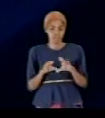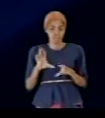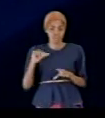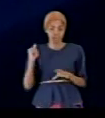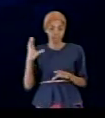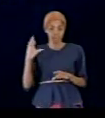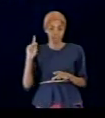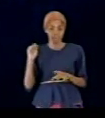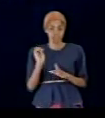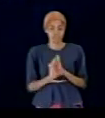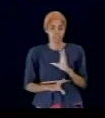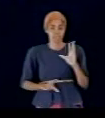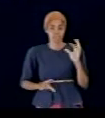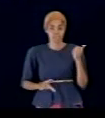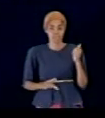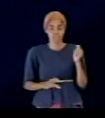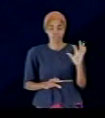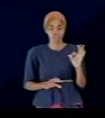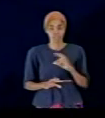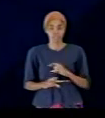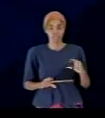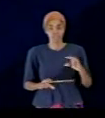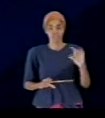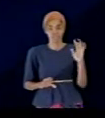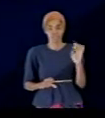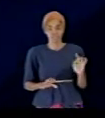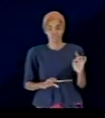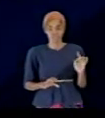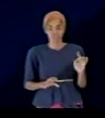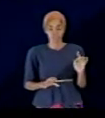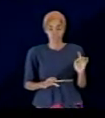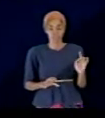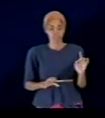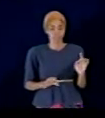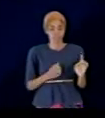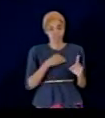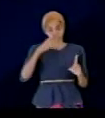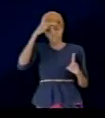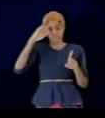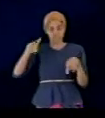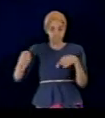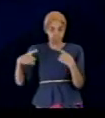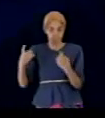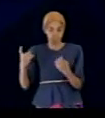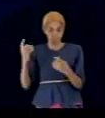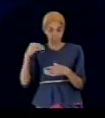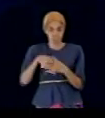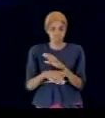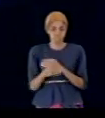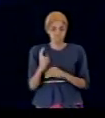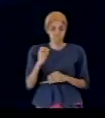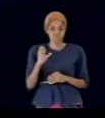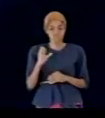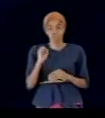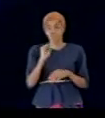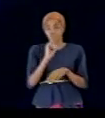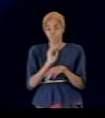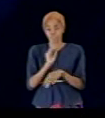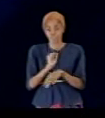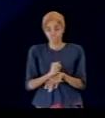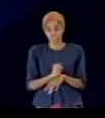chapter 19, verse 8. And he went into the